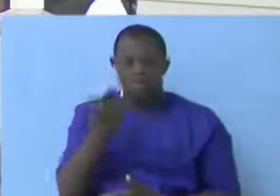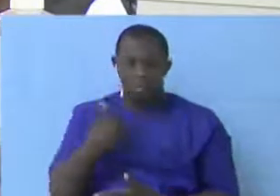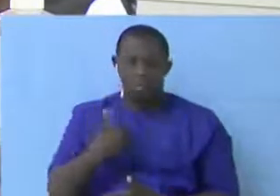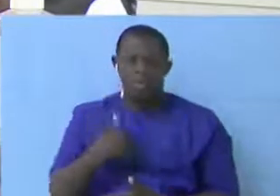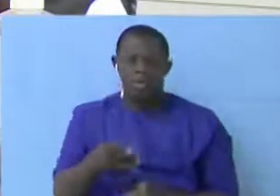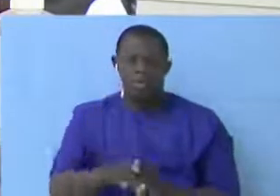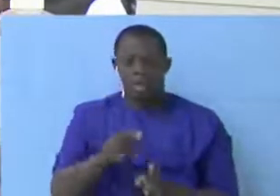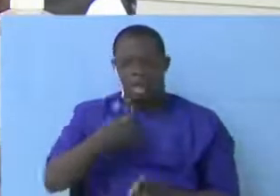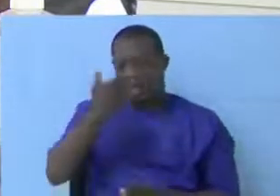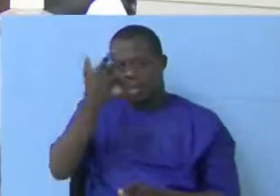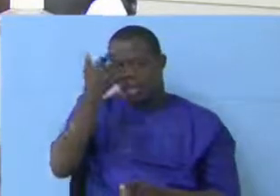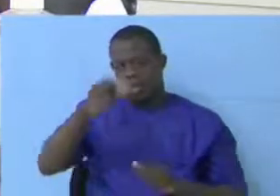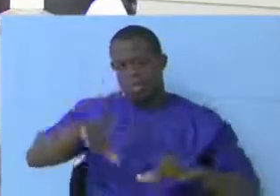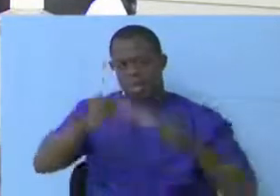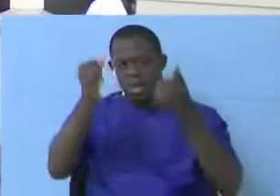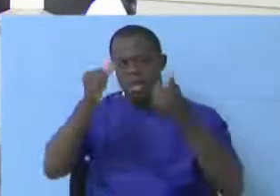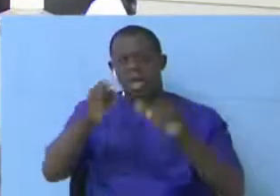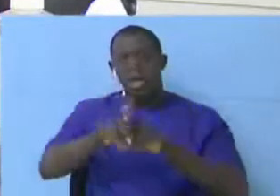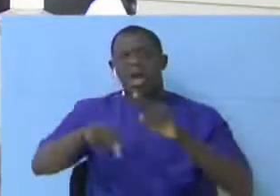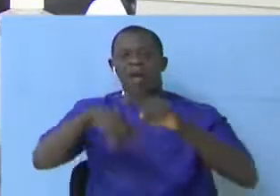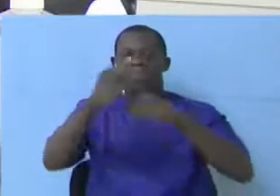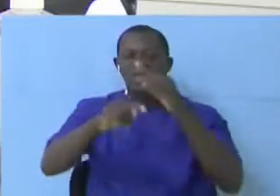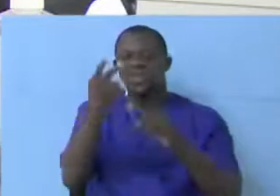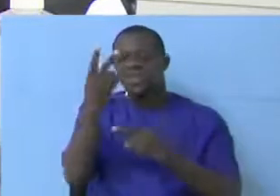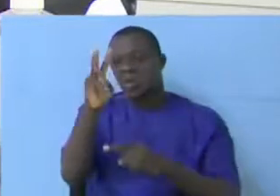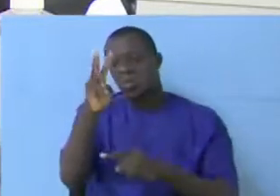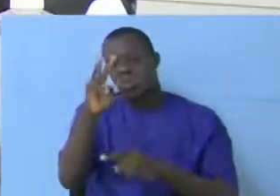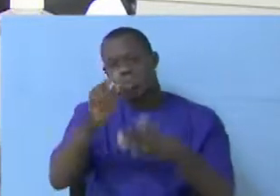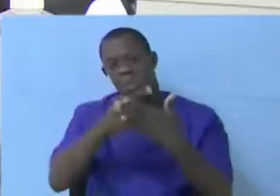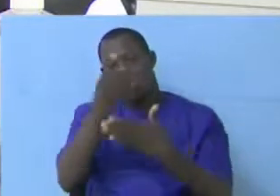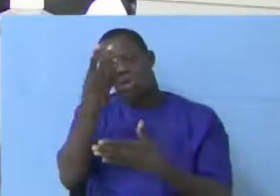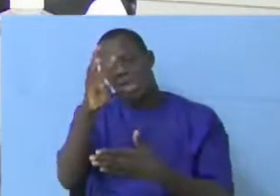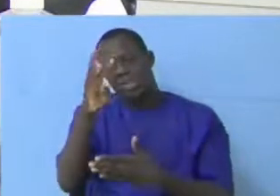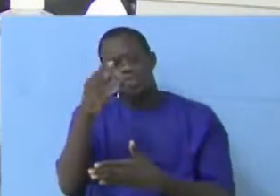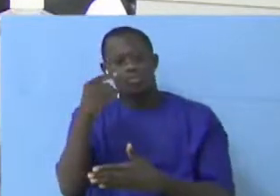think we started doing it after the second or third day.